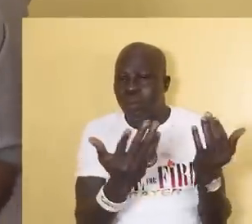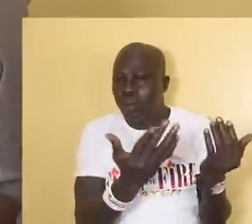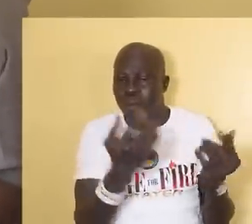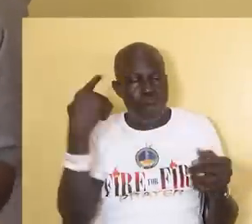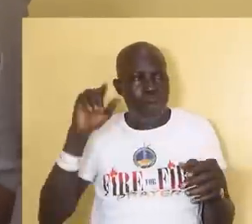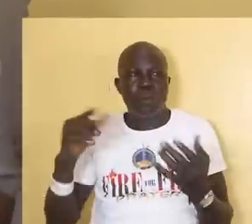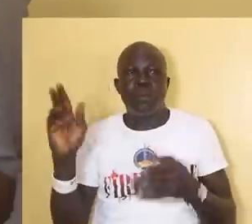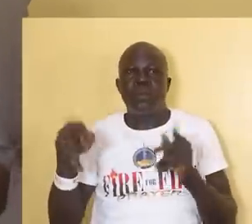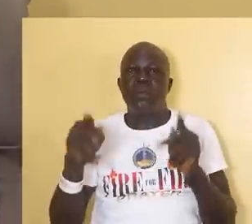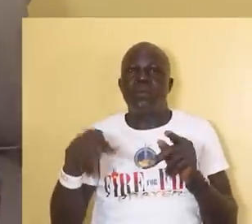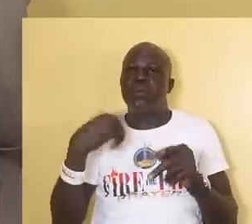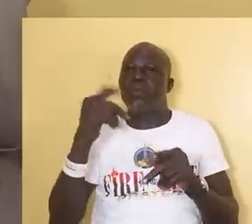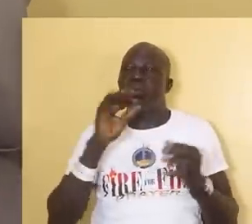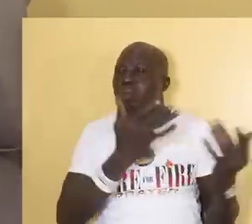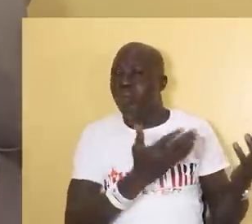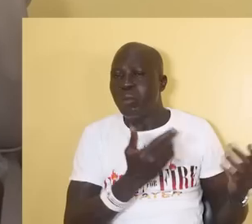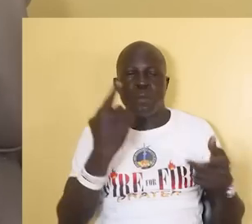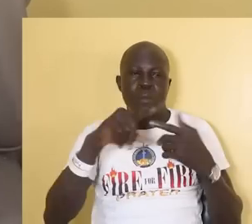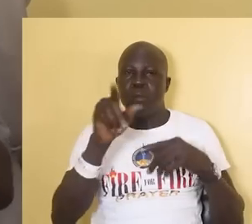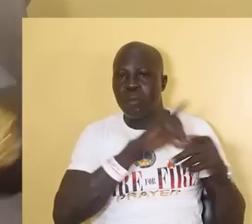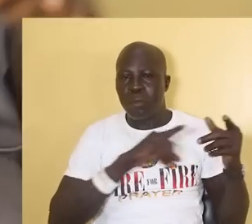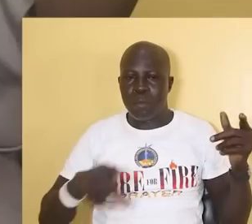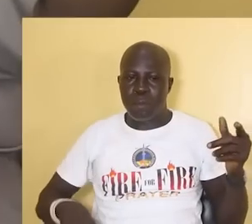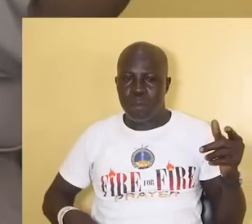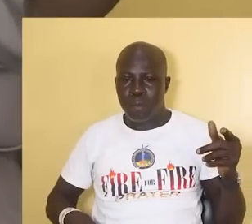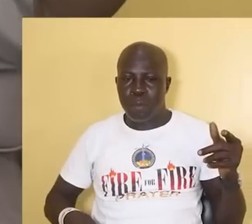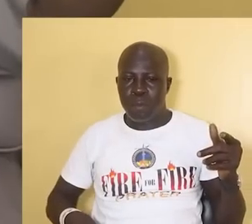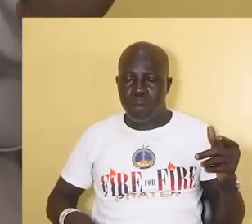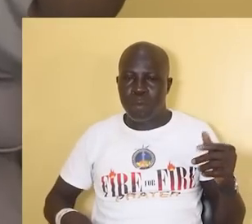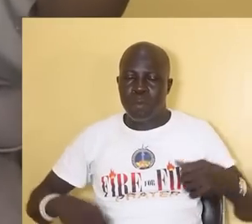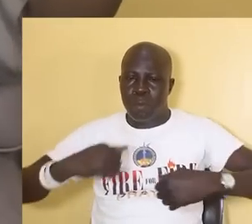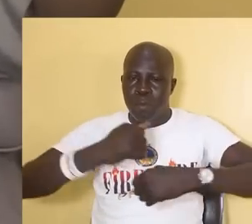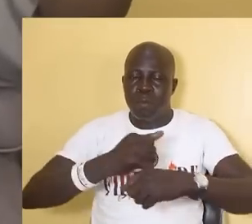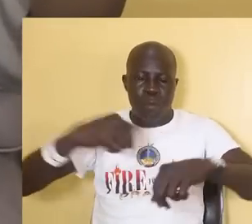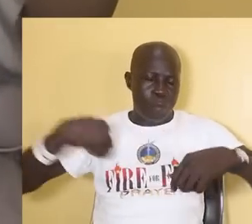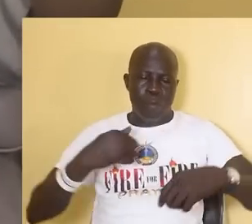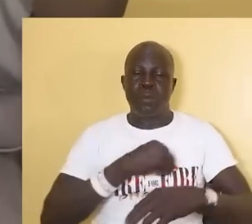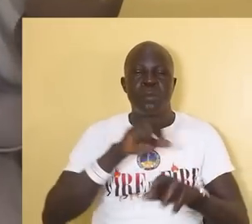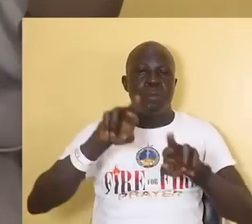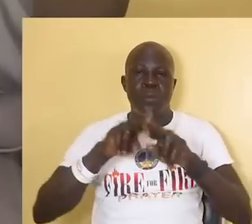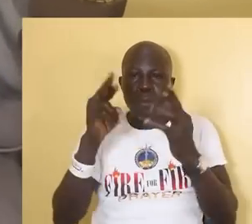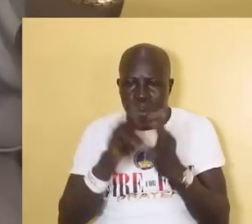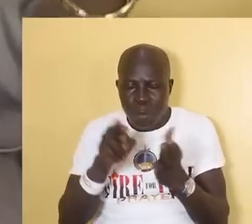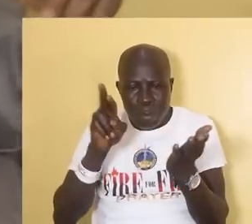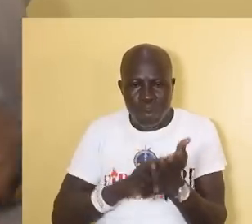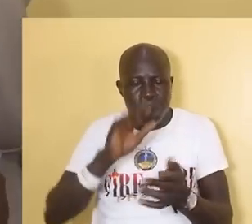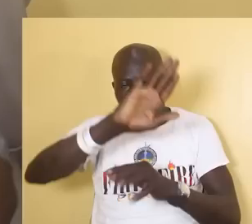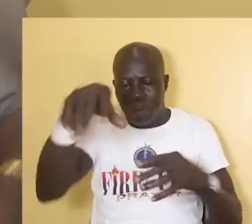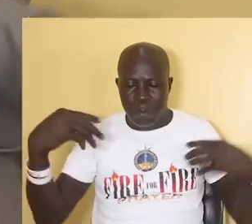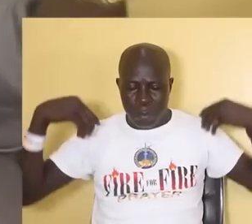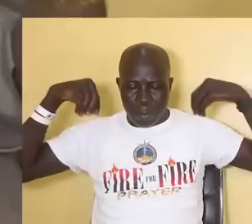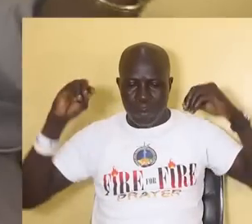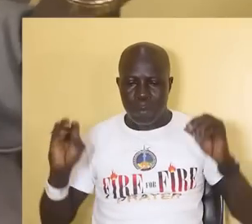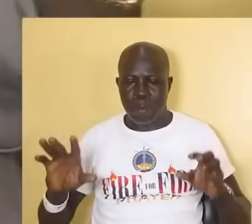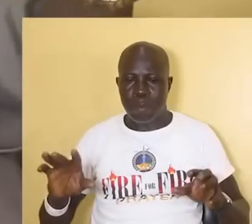to do the Lord. I want to do the Lord. How to agbara won se o. How to agbara won se